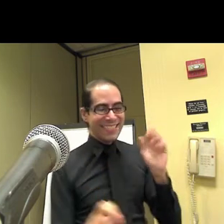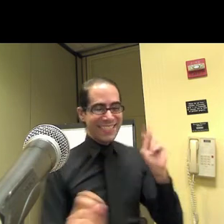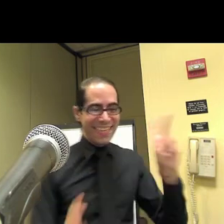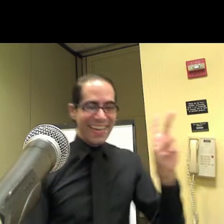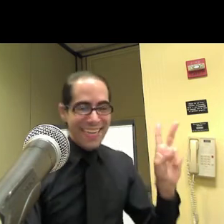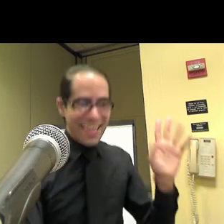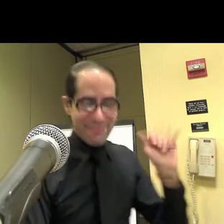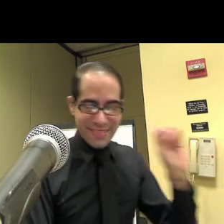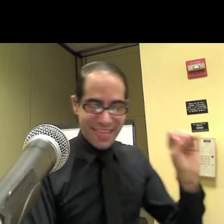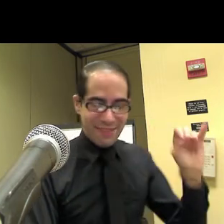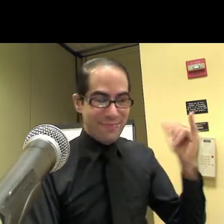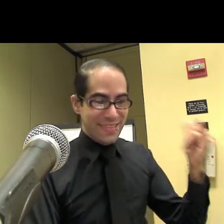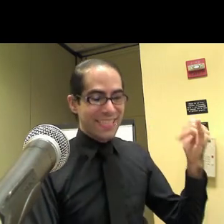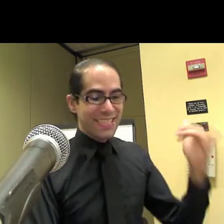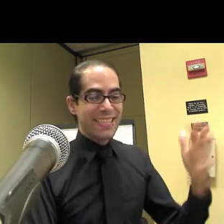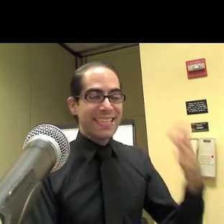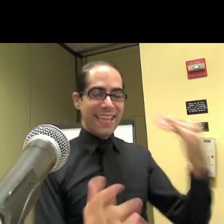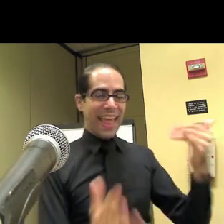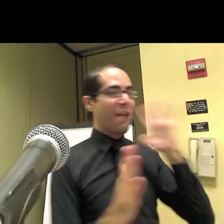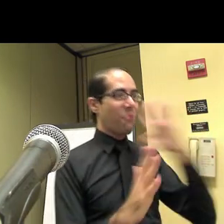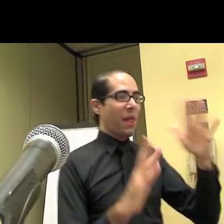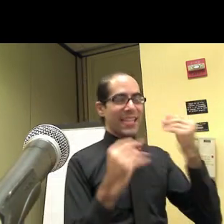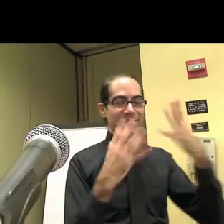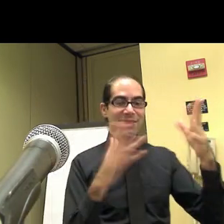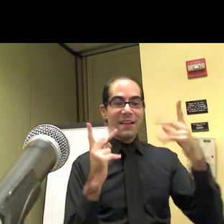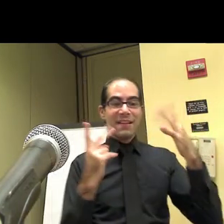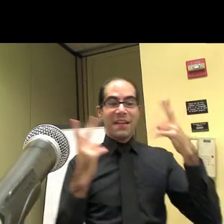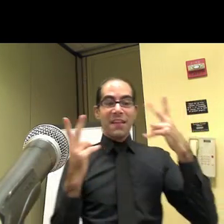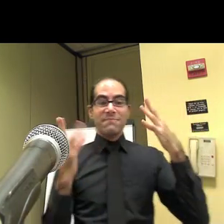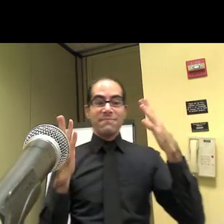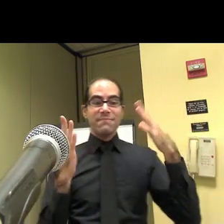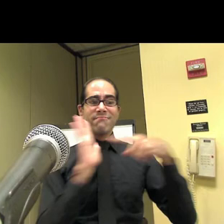it to have a stop. I'll try to hurry up. So sorry.